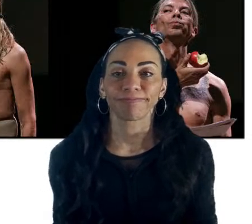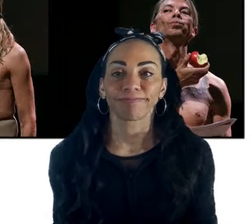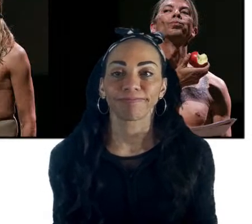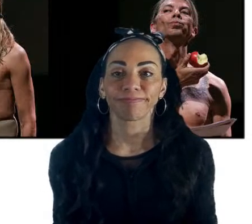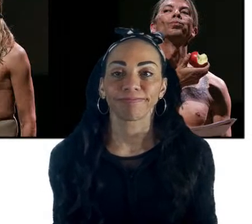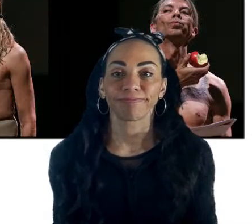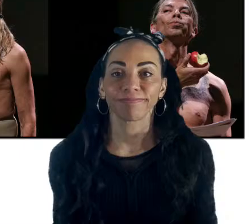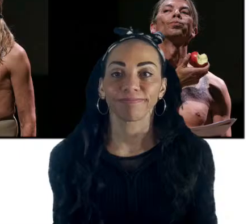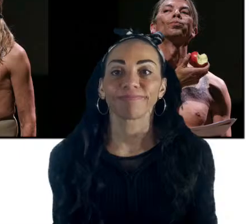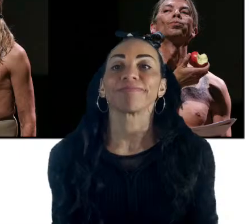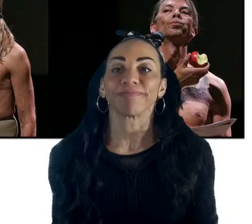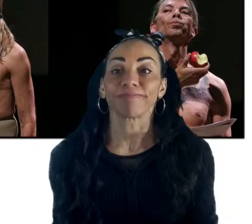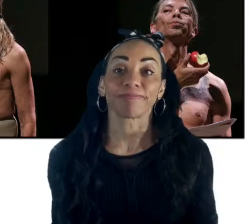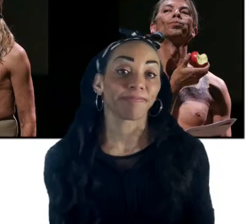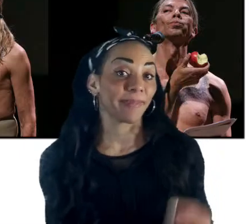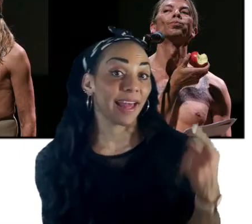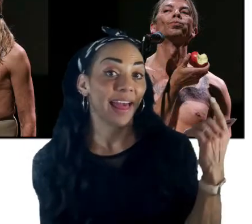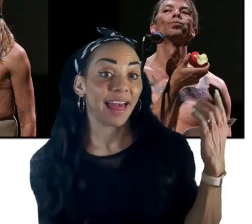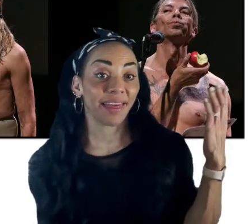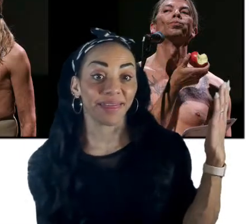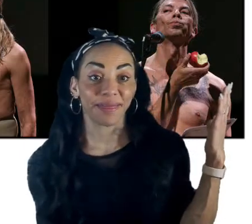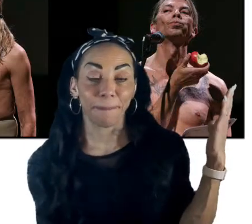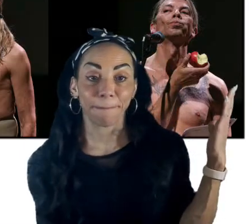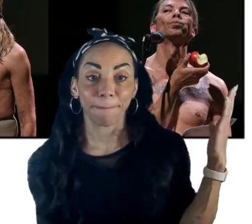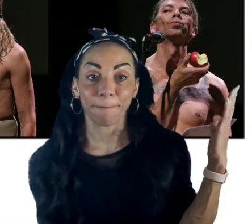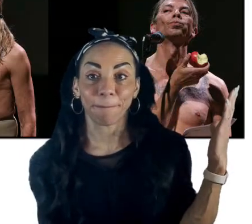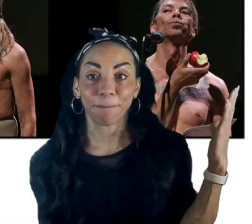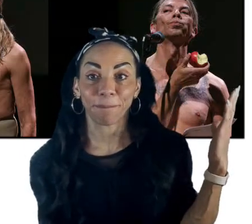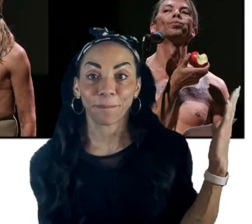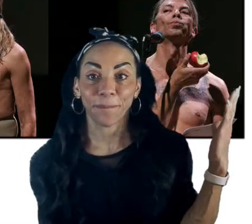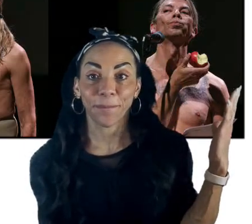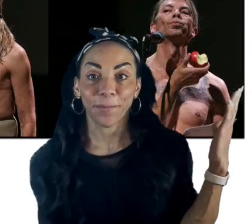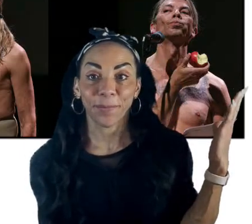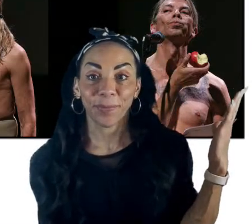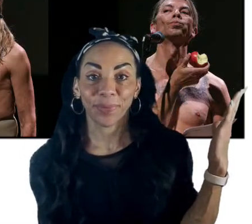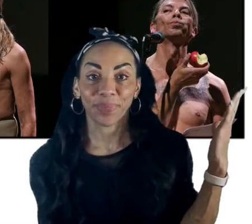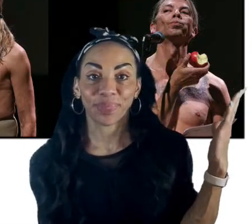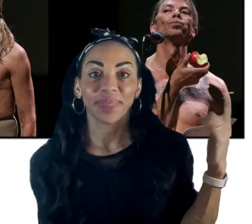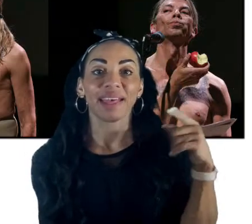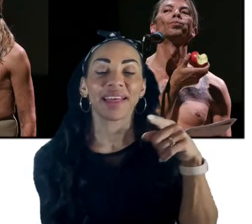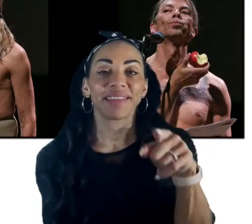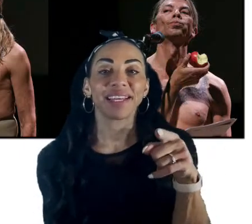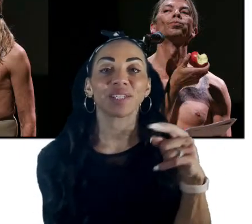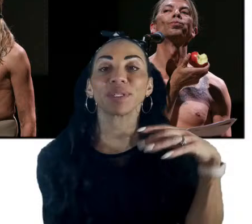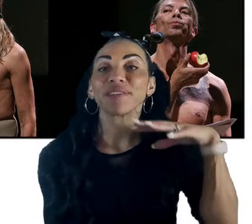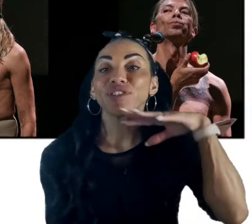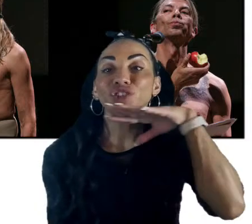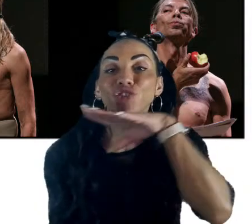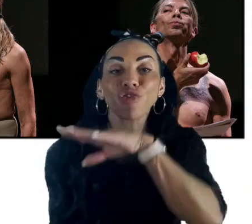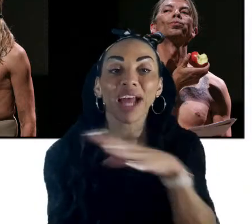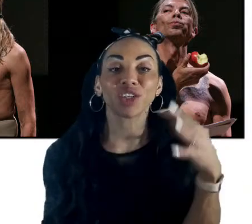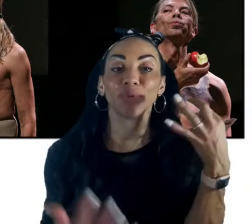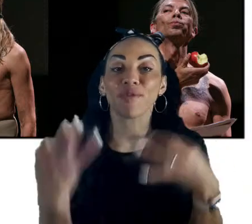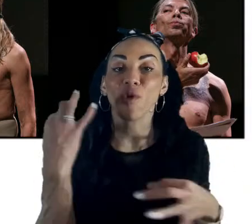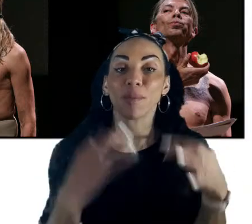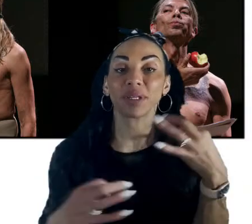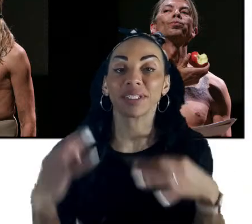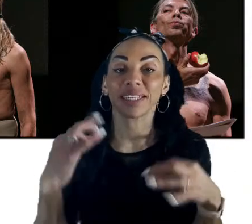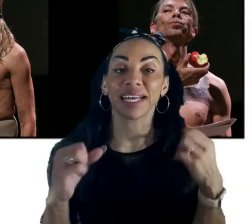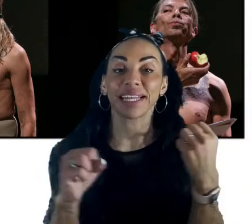Oh, so this is the picture of a scratch performance that I recently did in Exeter, Phoenix,